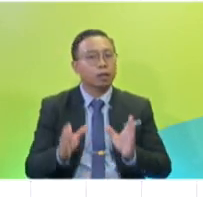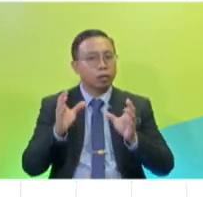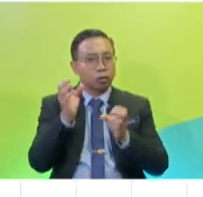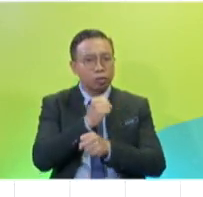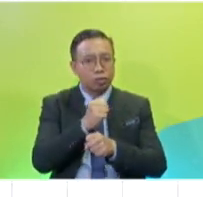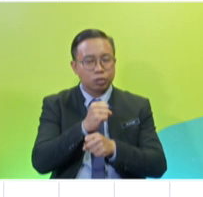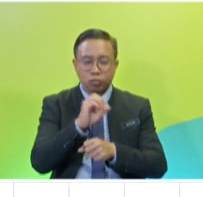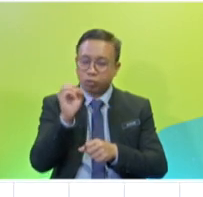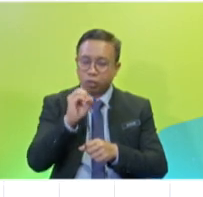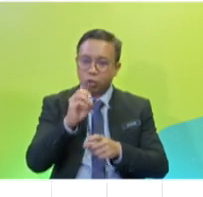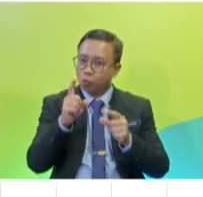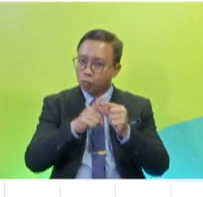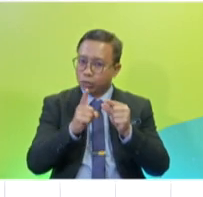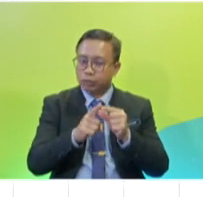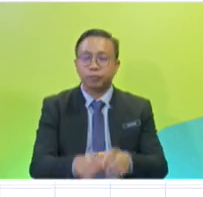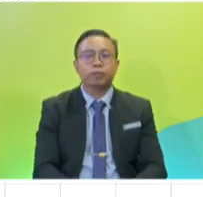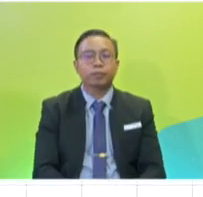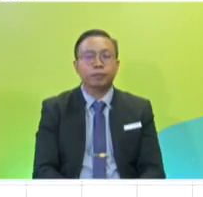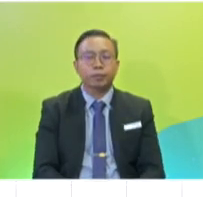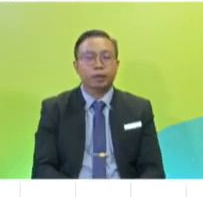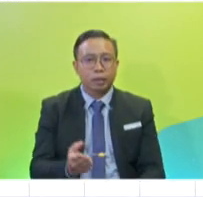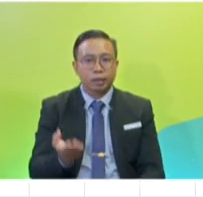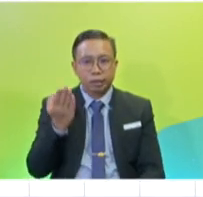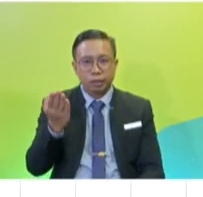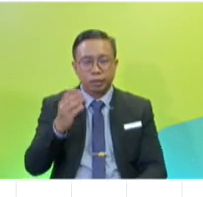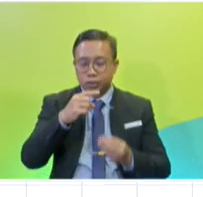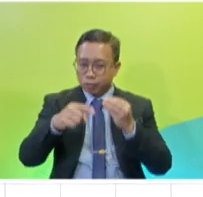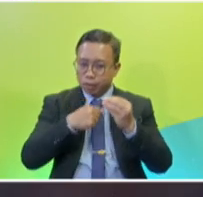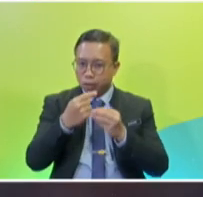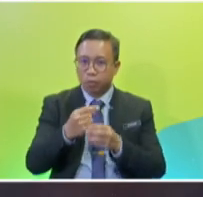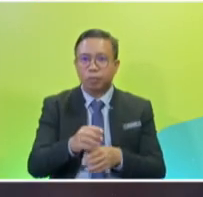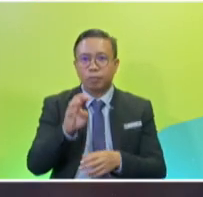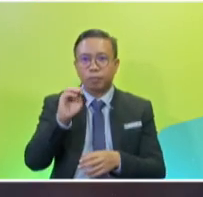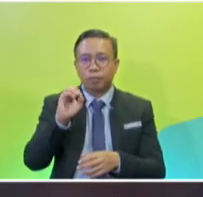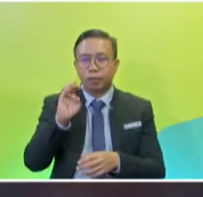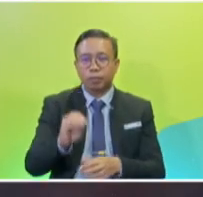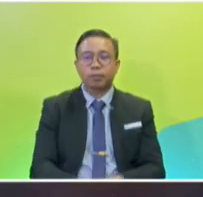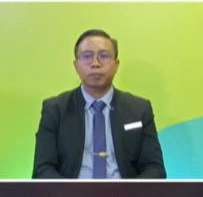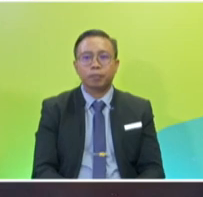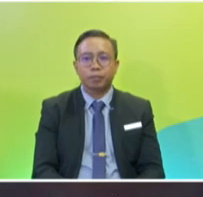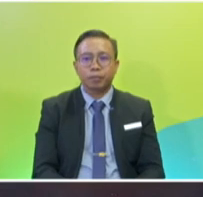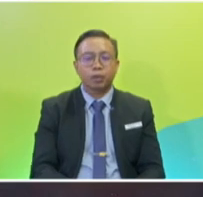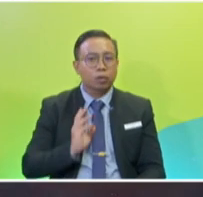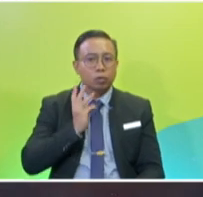Without having the word in it. Mm-hmm. So that is all about MUM. Okay.